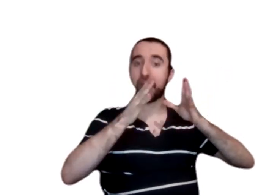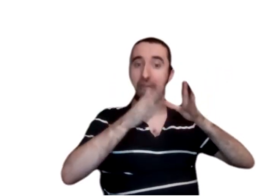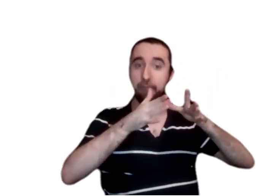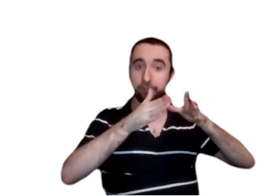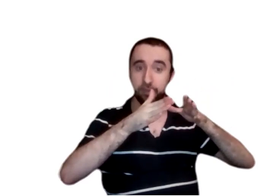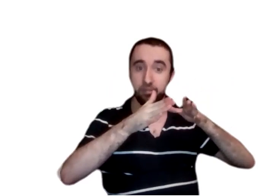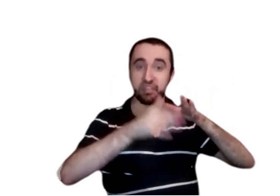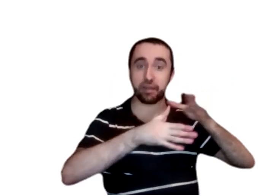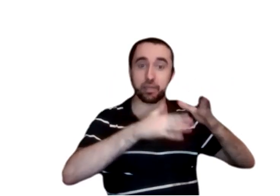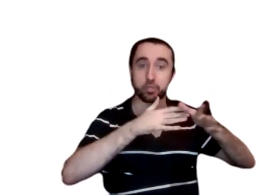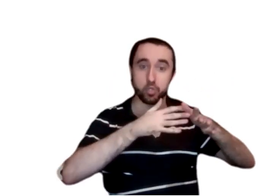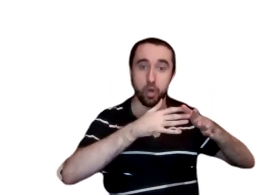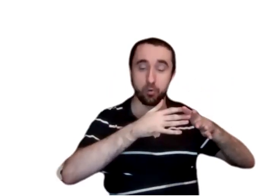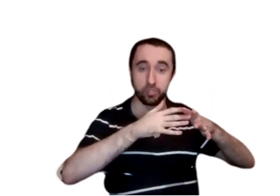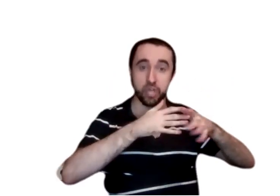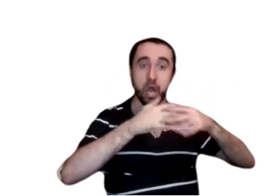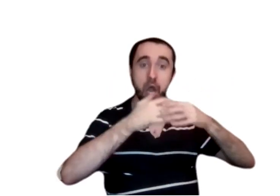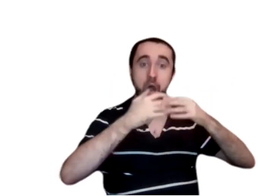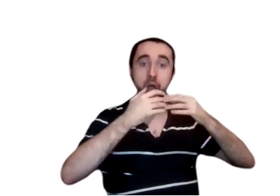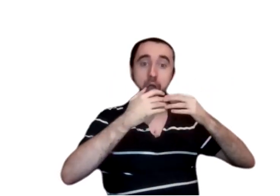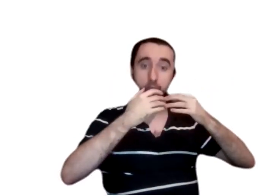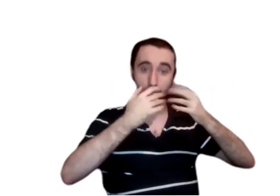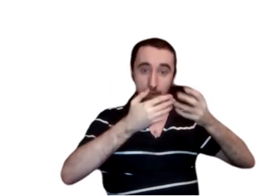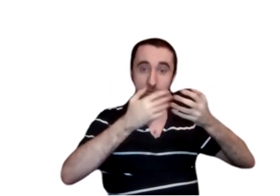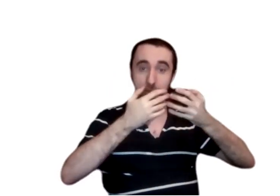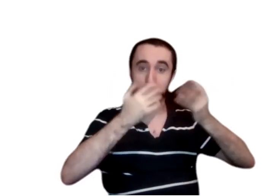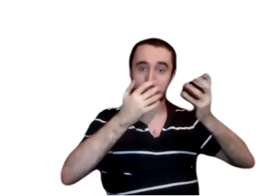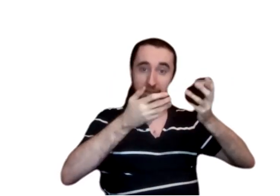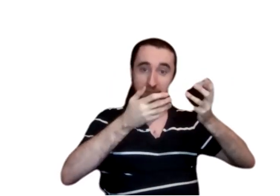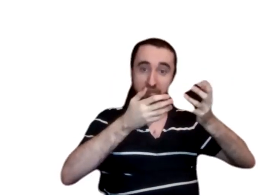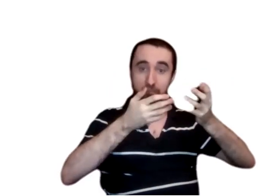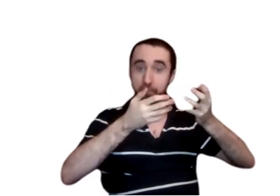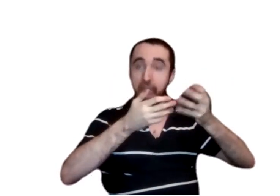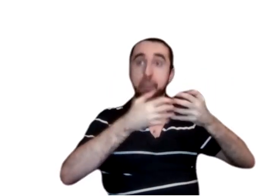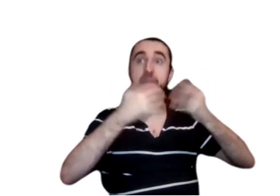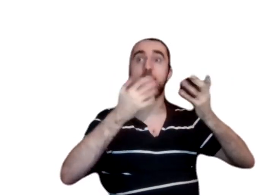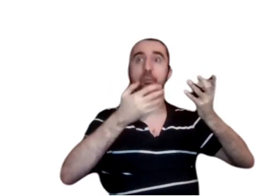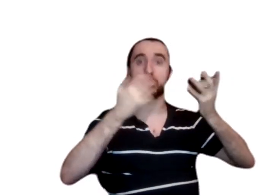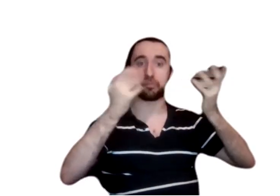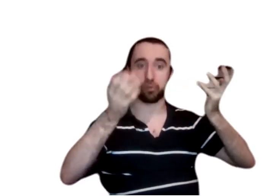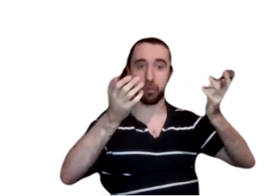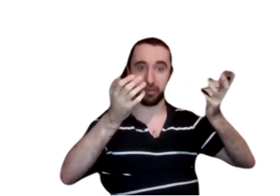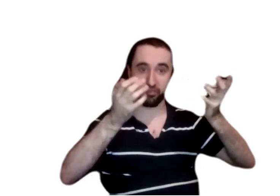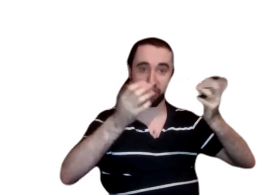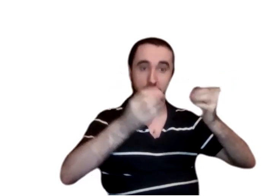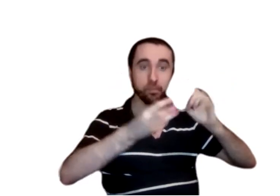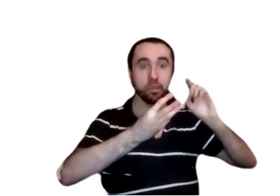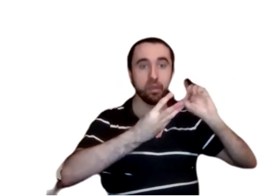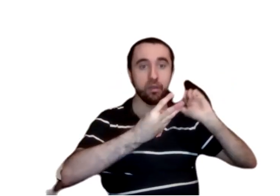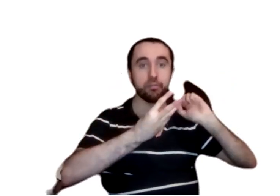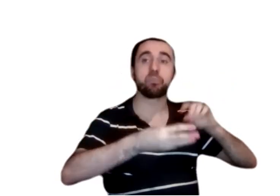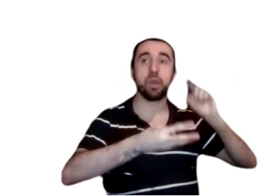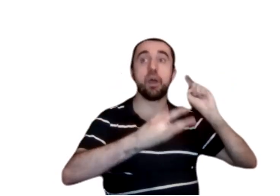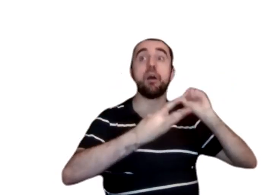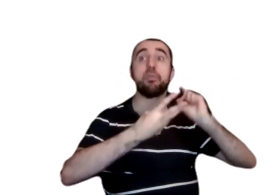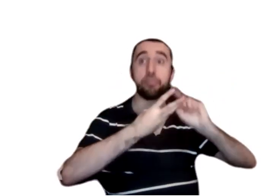look for the evidence that controls are really in place and they're not just promised.